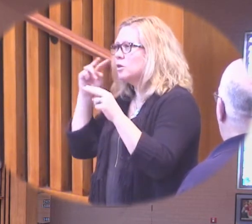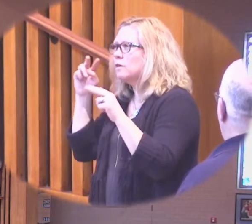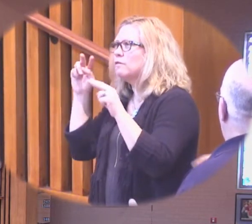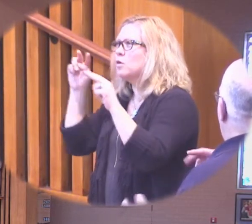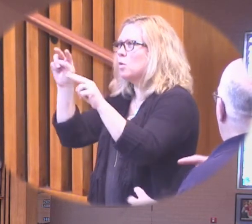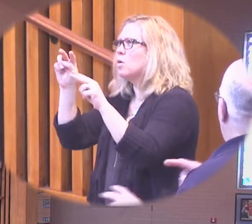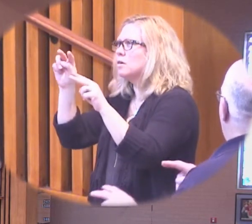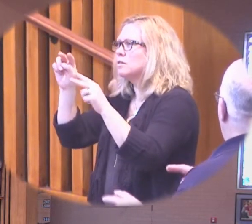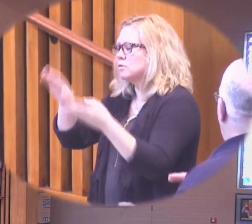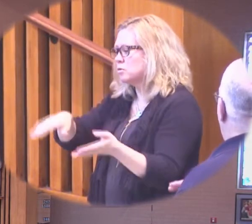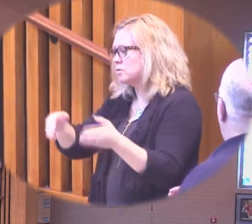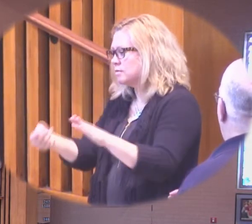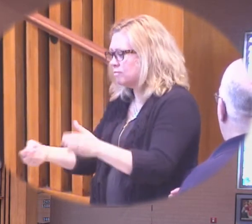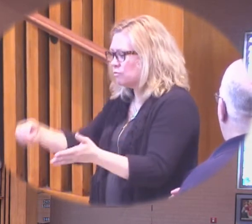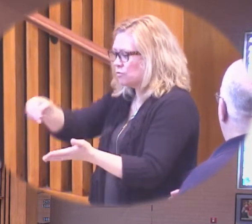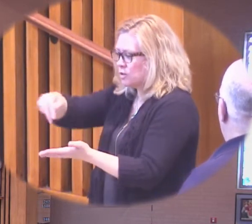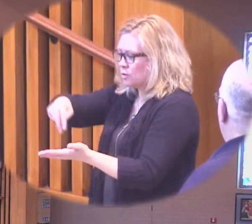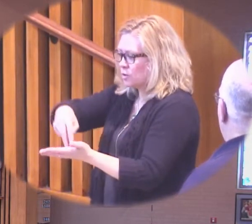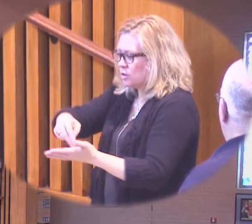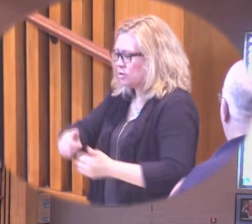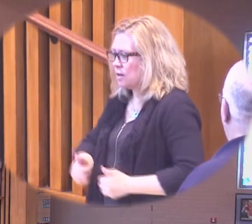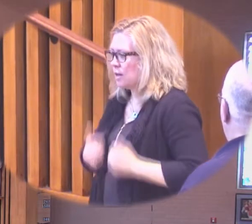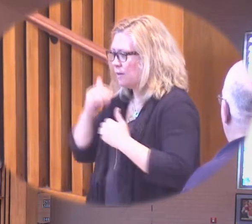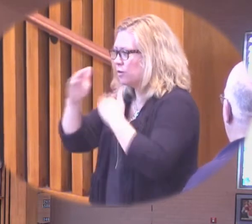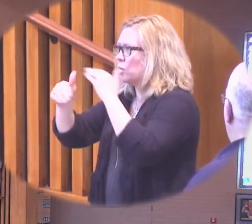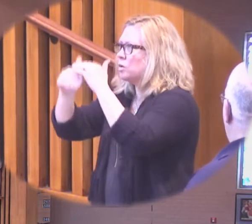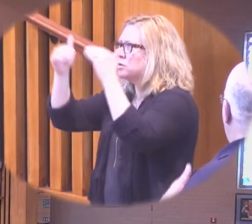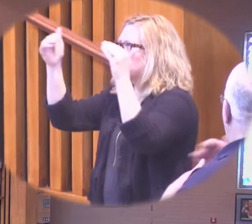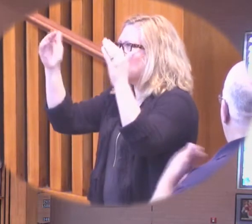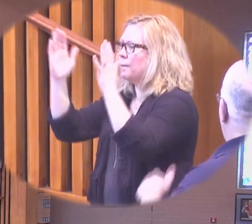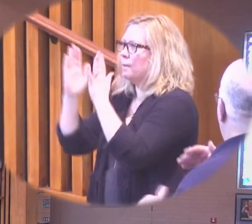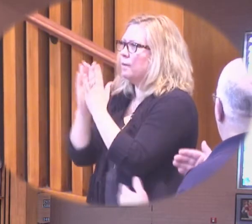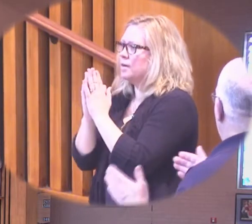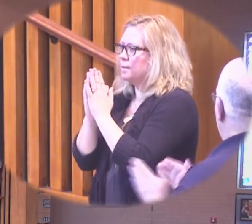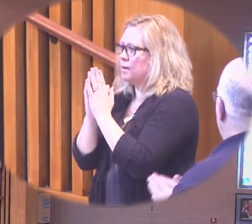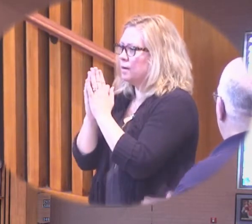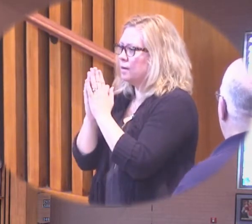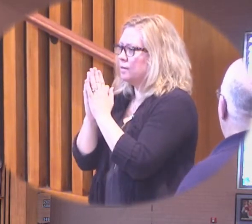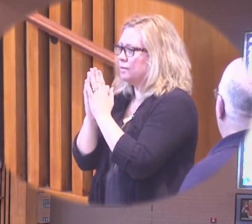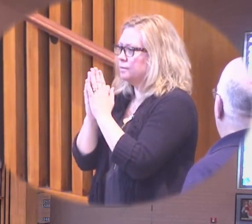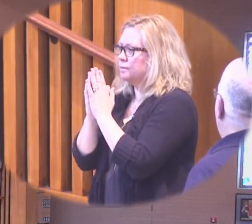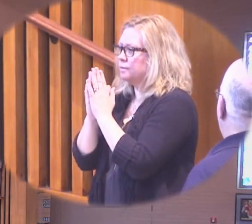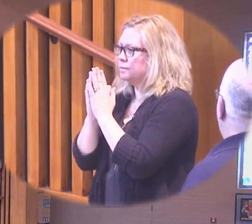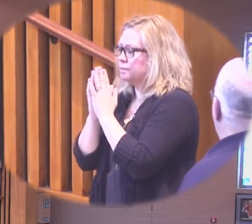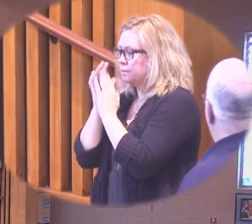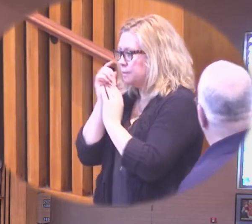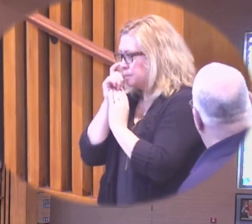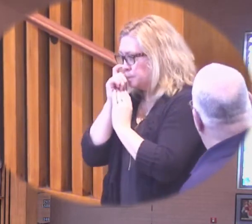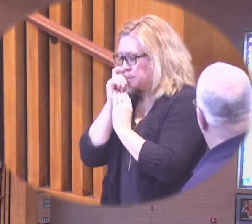look forward to the resurrection of the dead and the life of the world to come. Amen.